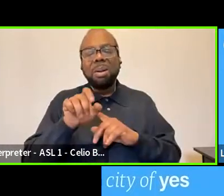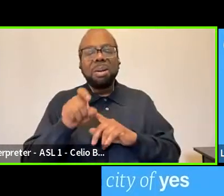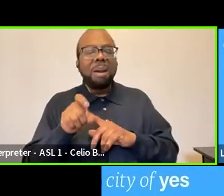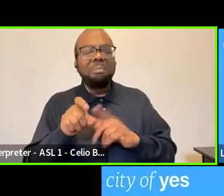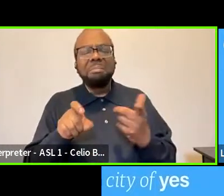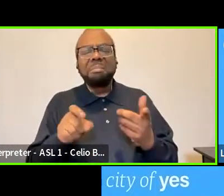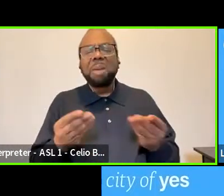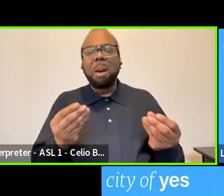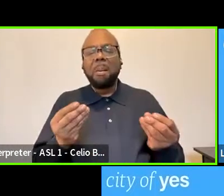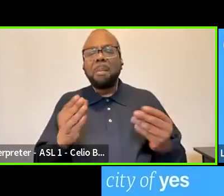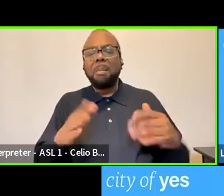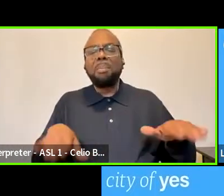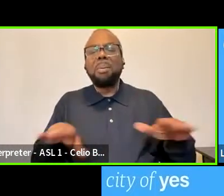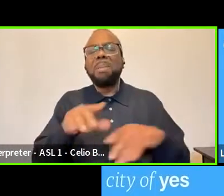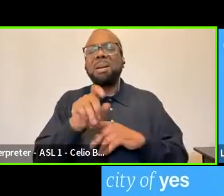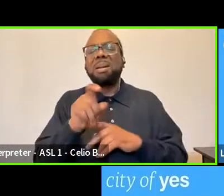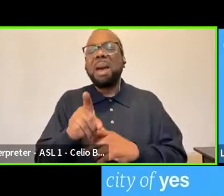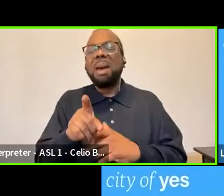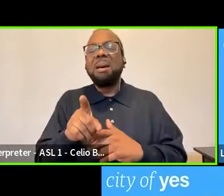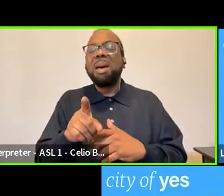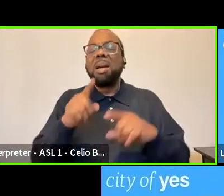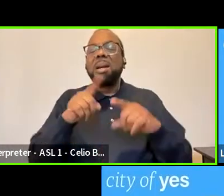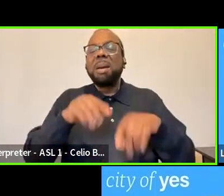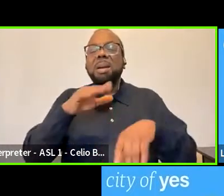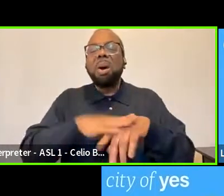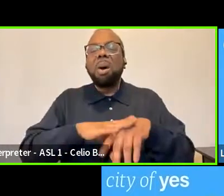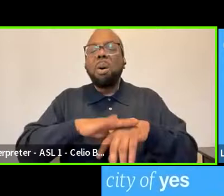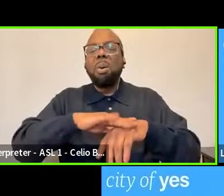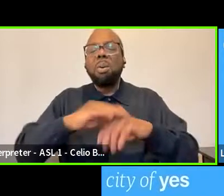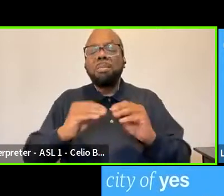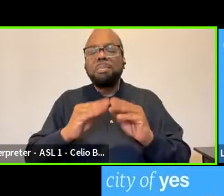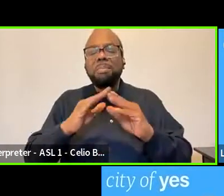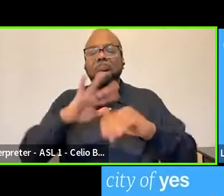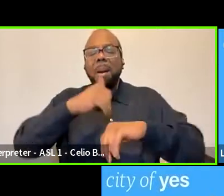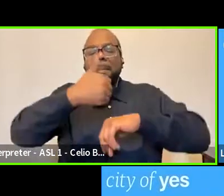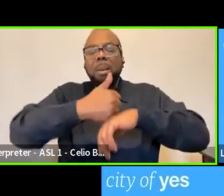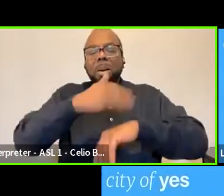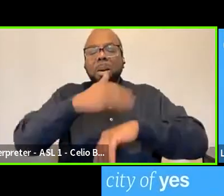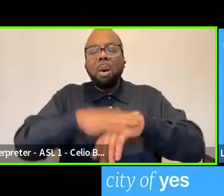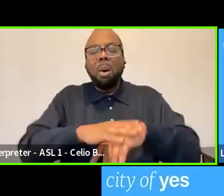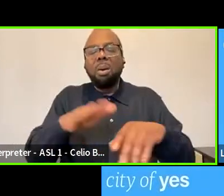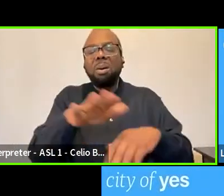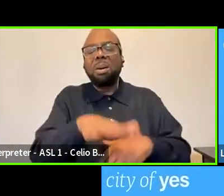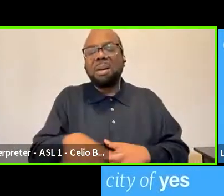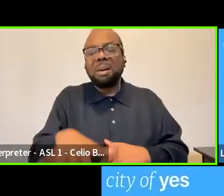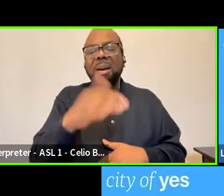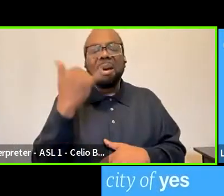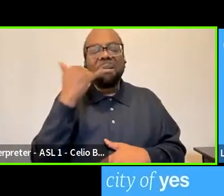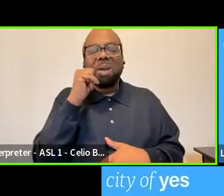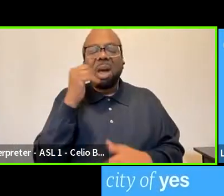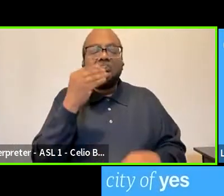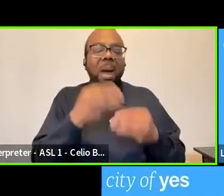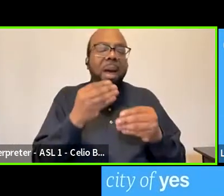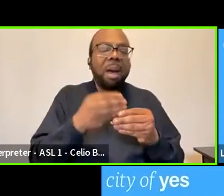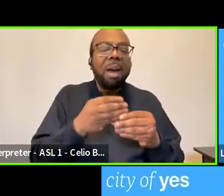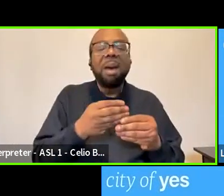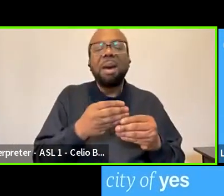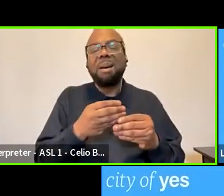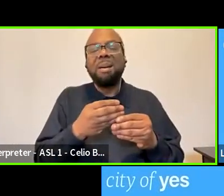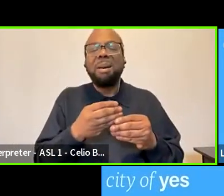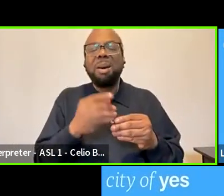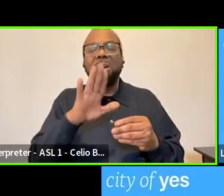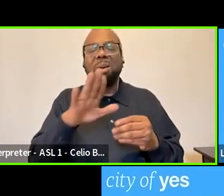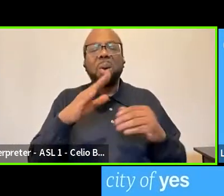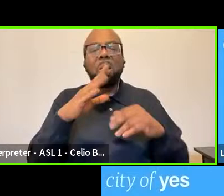taxes are based on what's built on a lot, not what the zoning allows. So if you're not planning to add units to your building, this